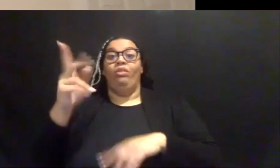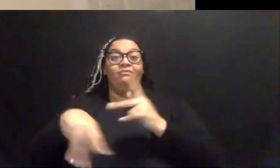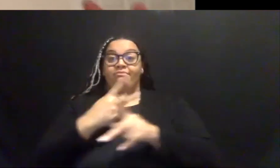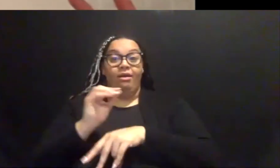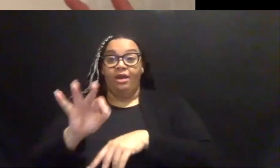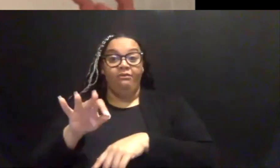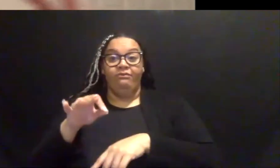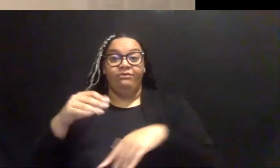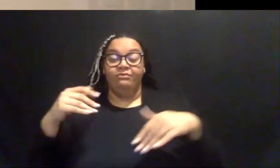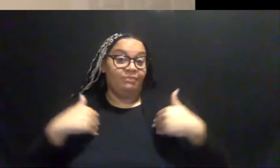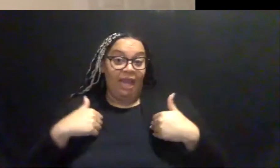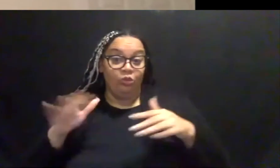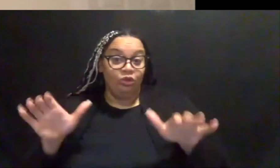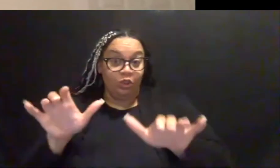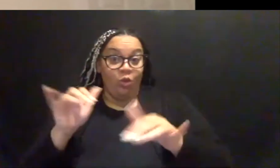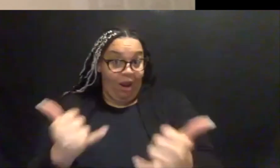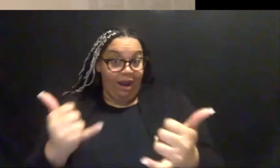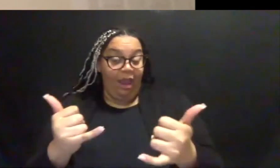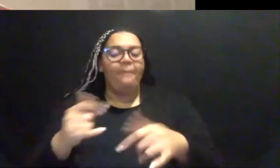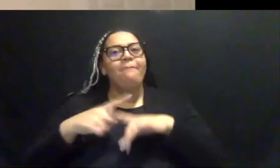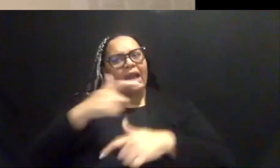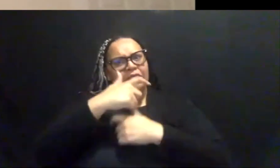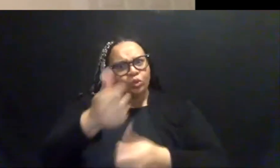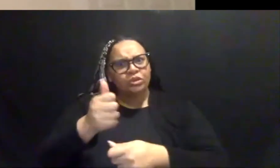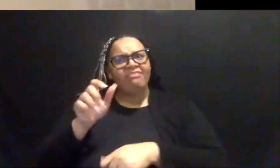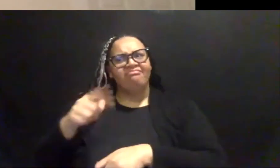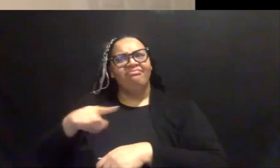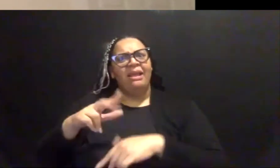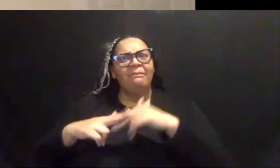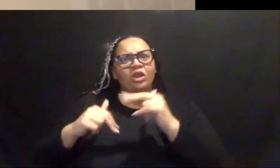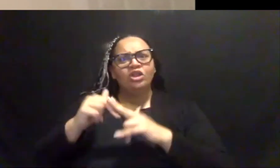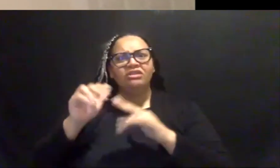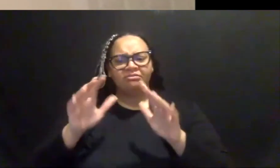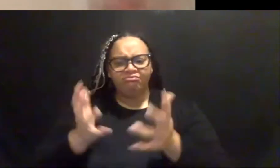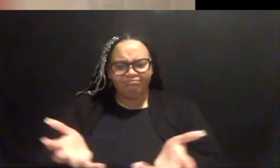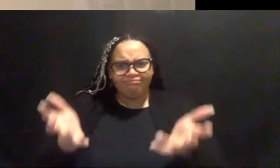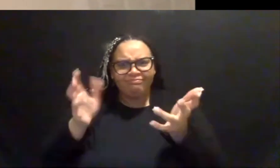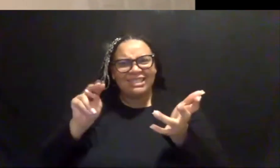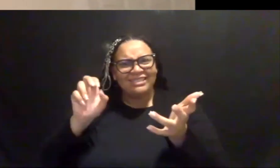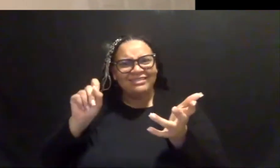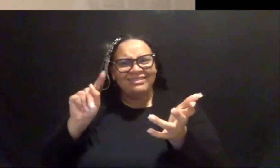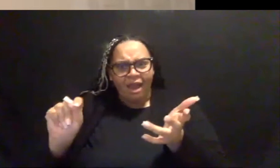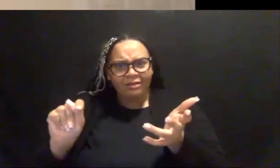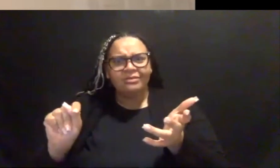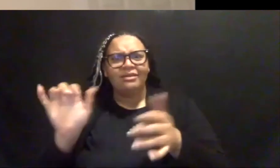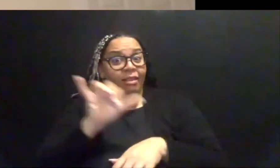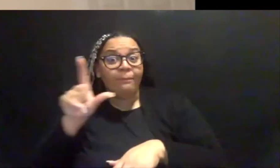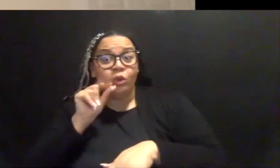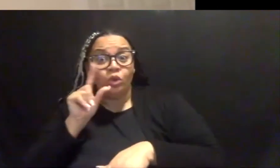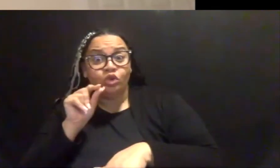already. But what's really interesting about them is they build nests like birds. They park the babies into